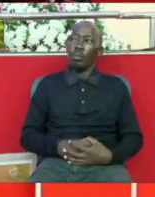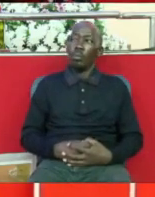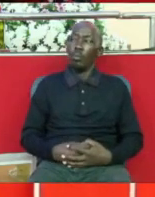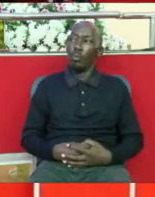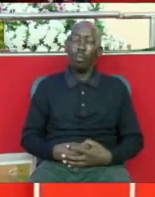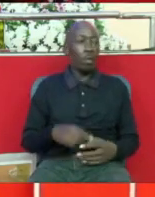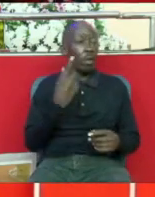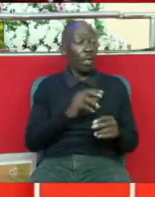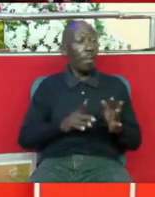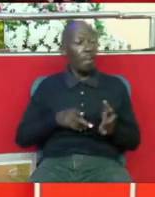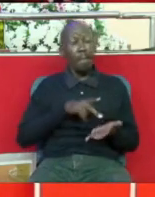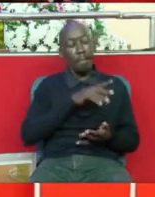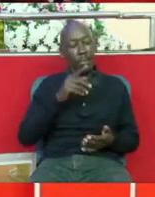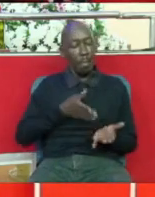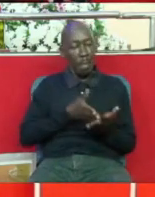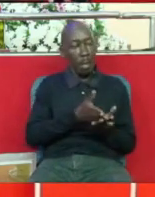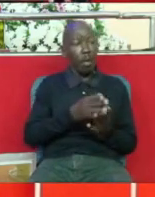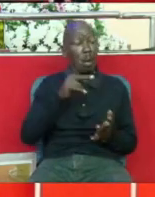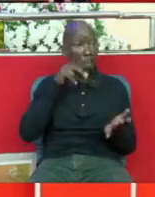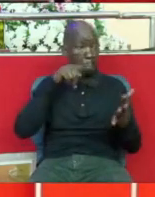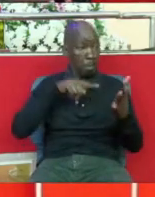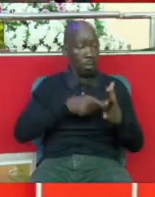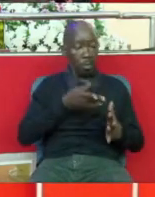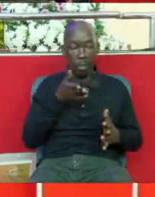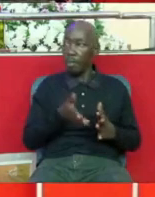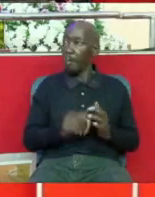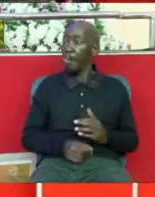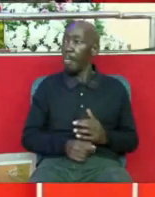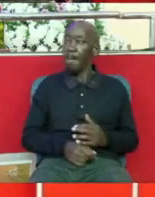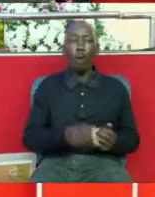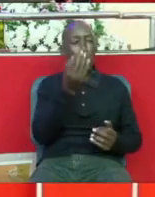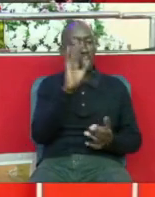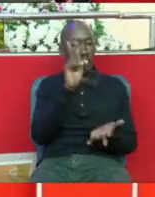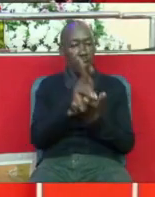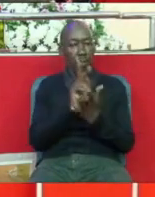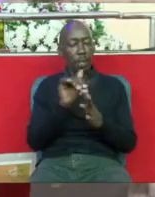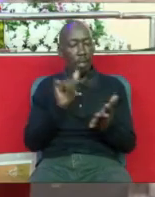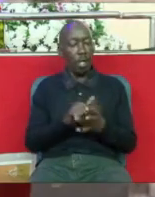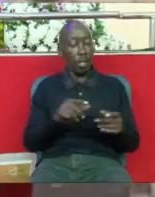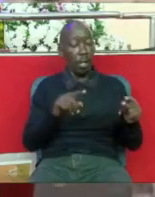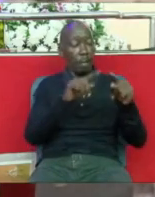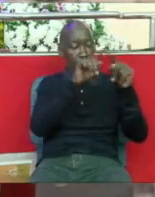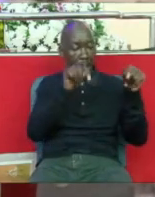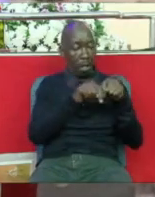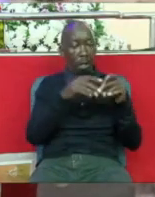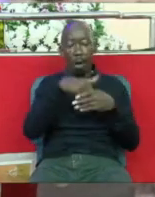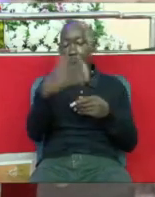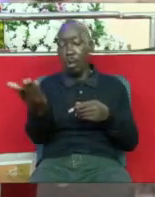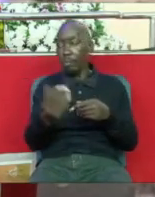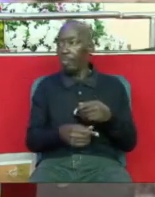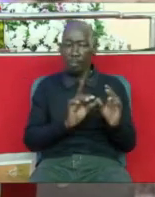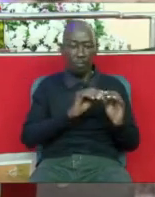The main point here, jambo kuu hapa, of keeping that ark away, la kuileka ilo sanduku mbali